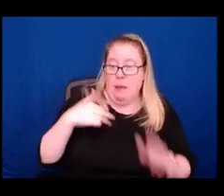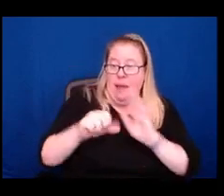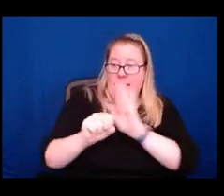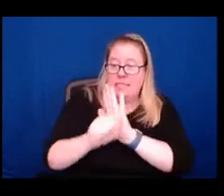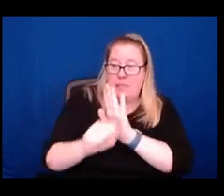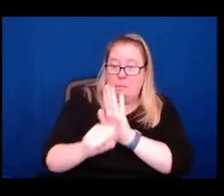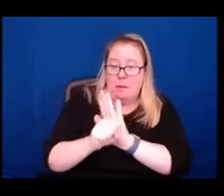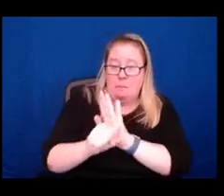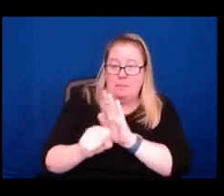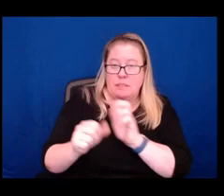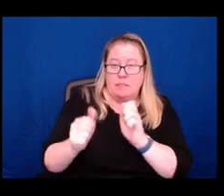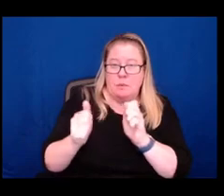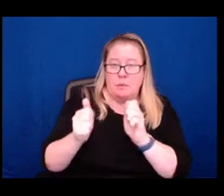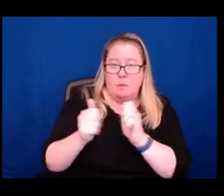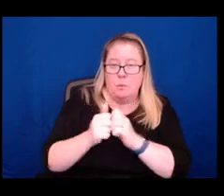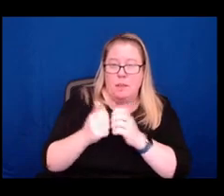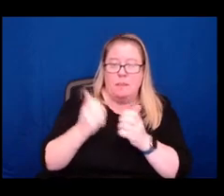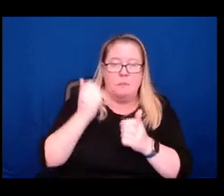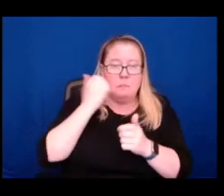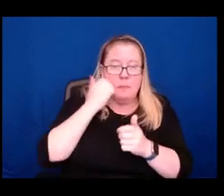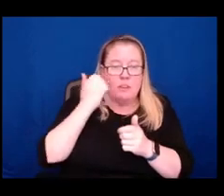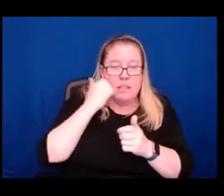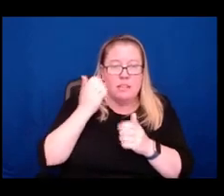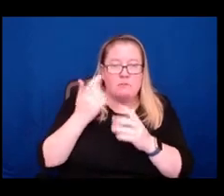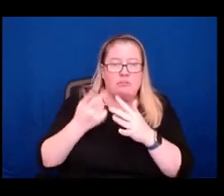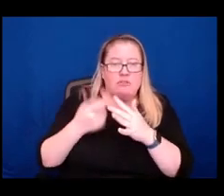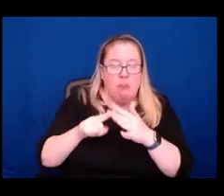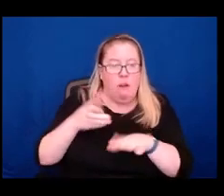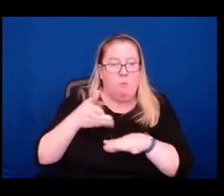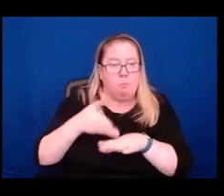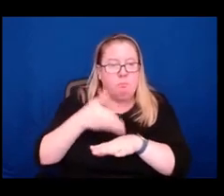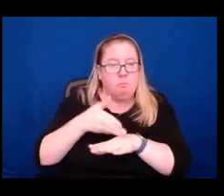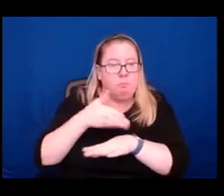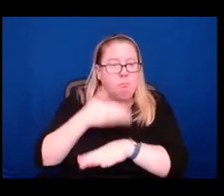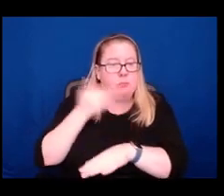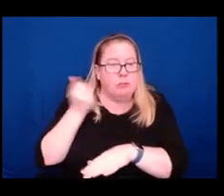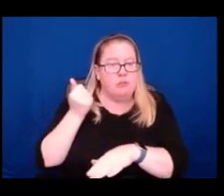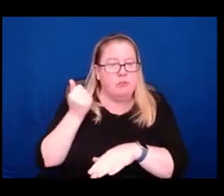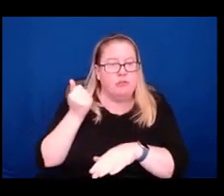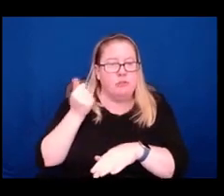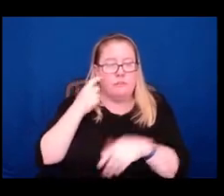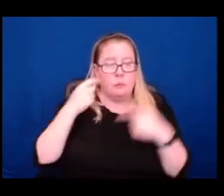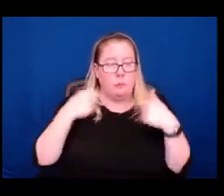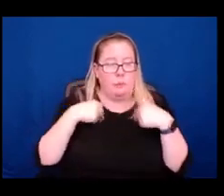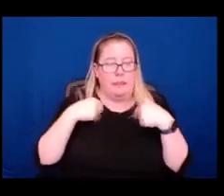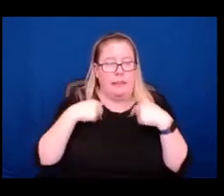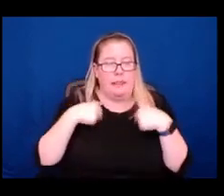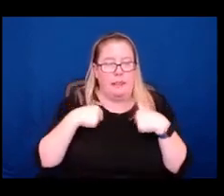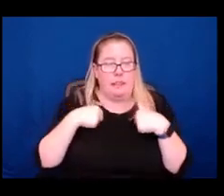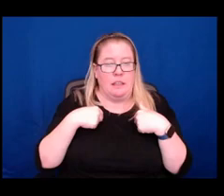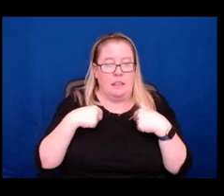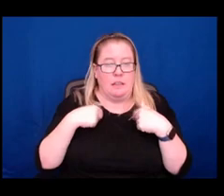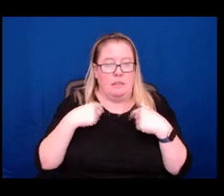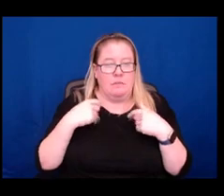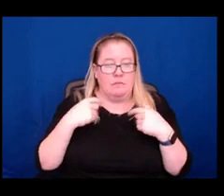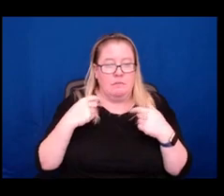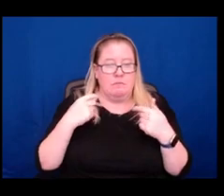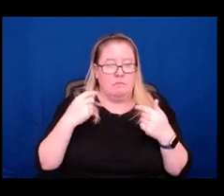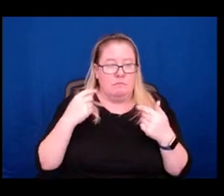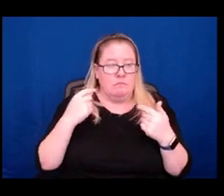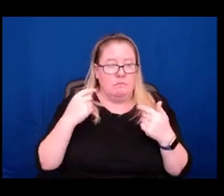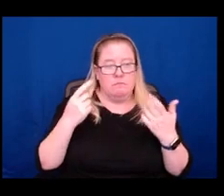my symptoms of my period was starting to get better, and for me it was